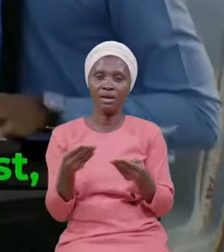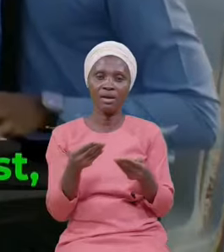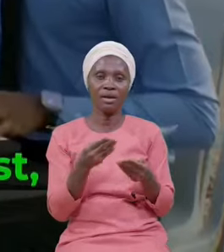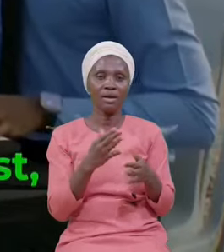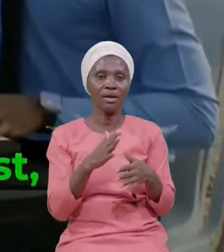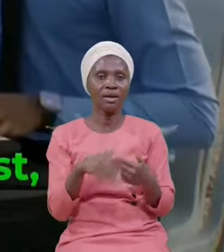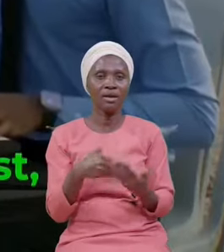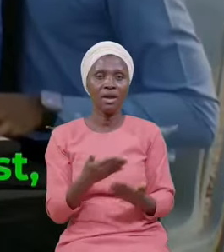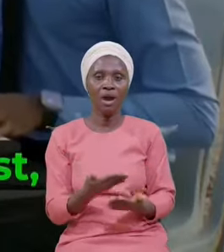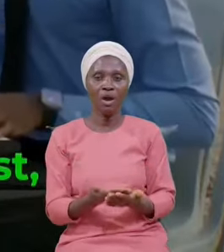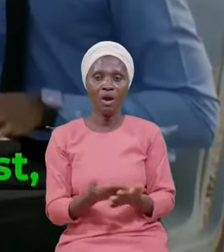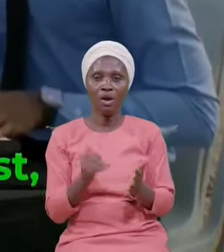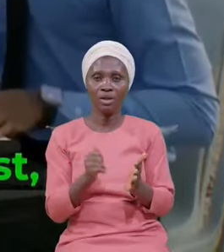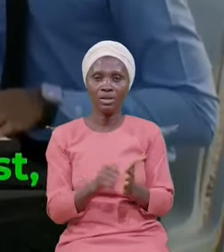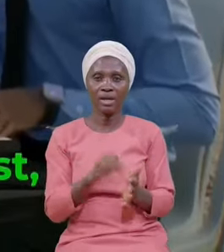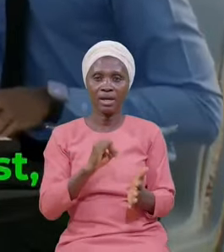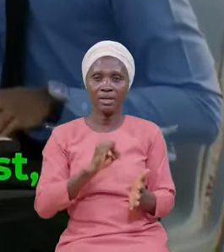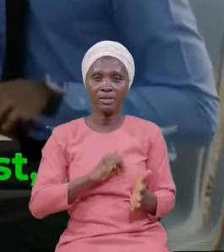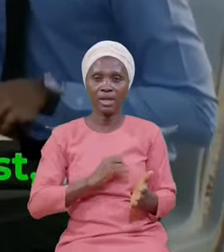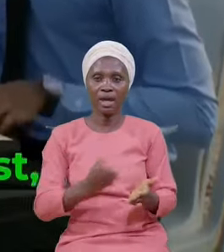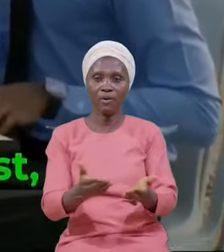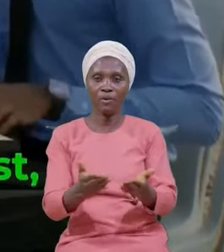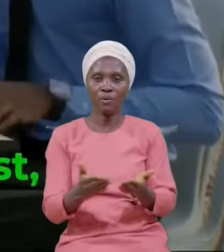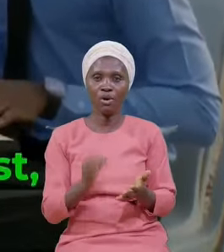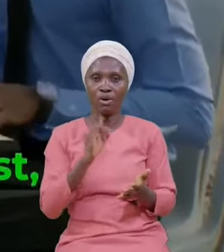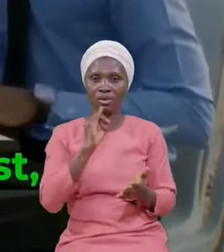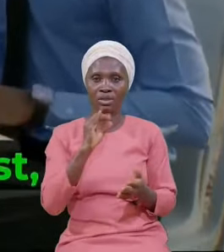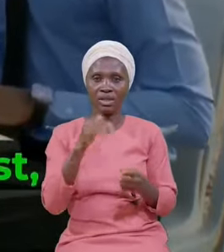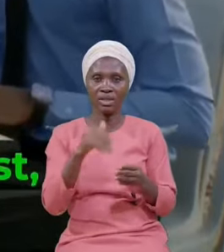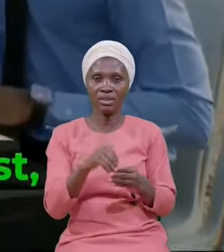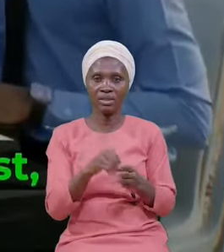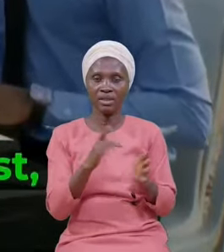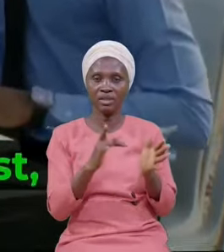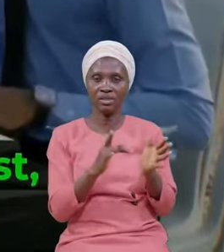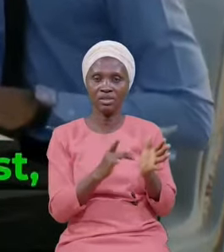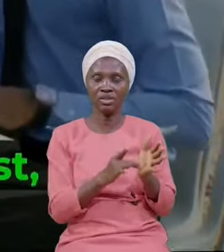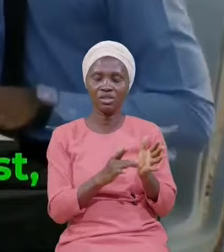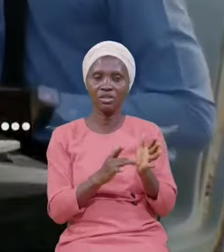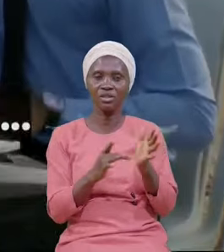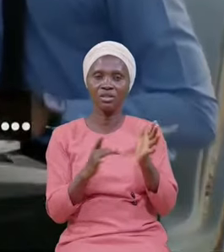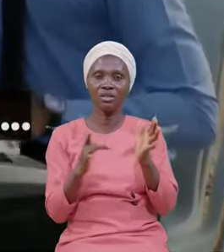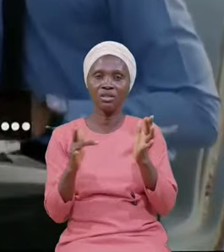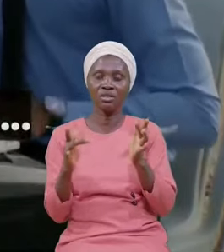suppli all that I want is in